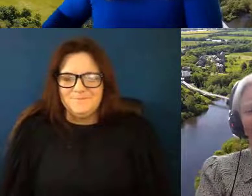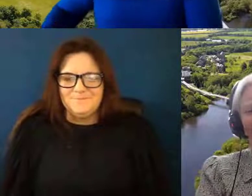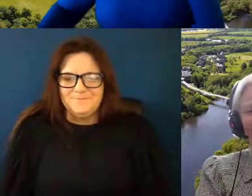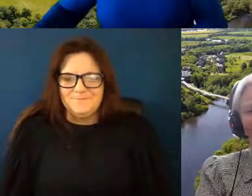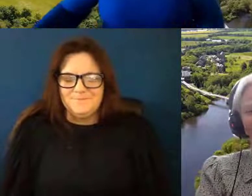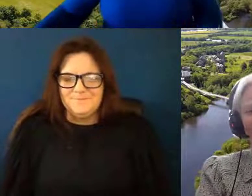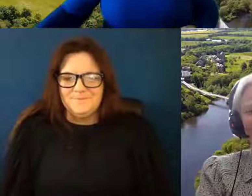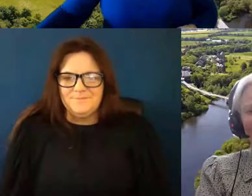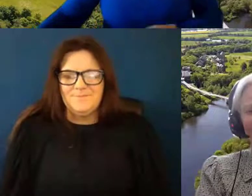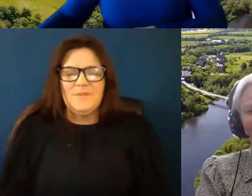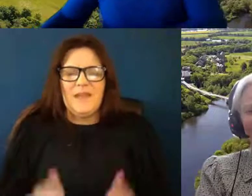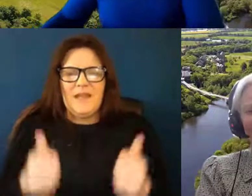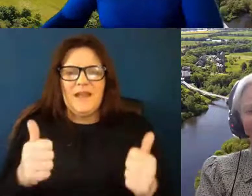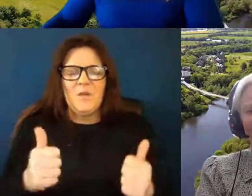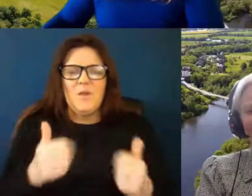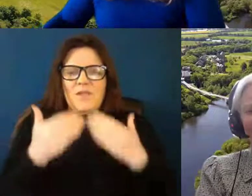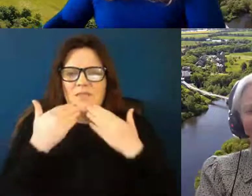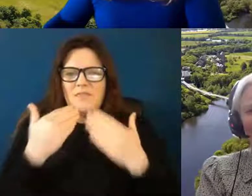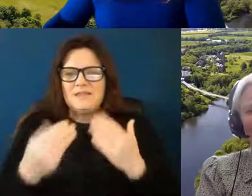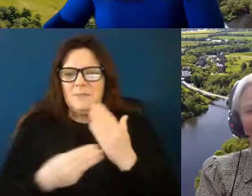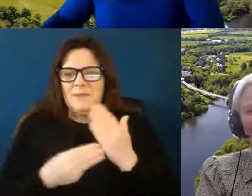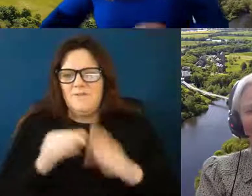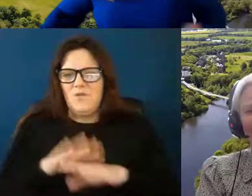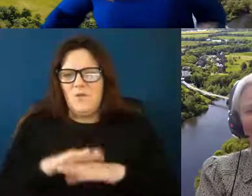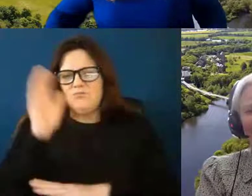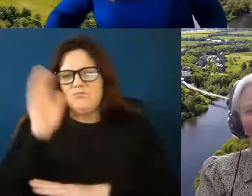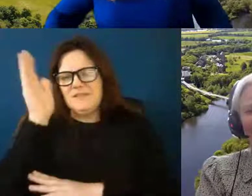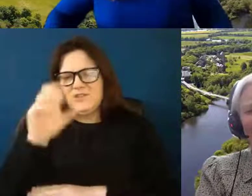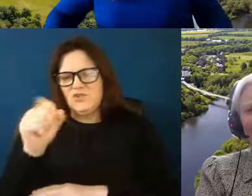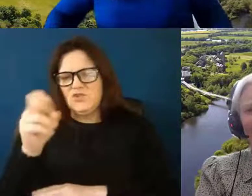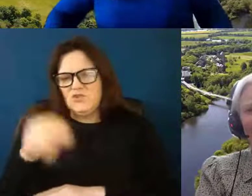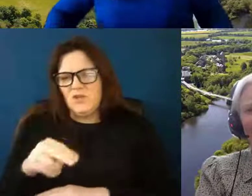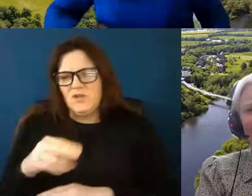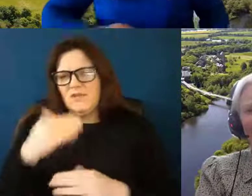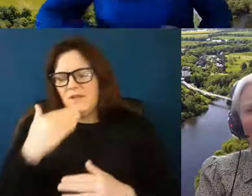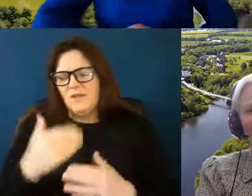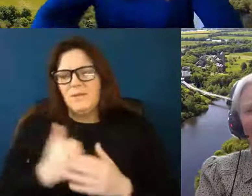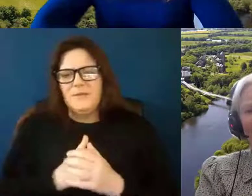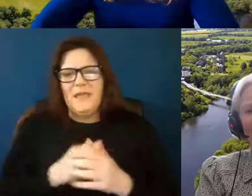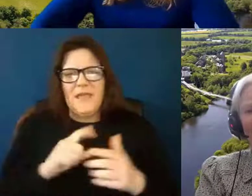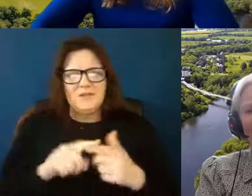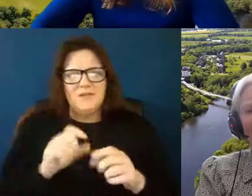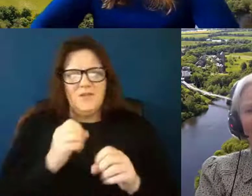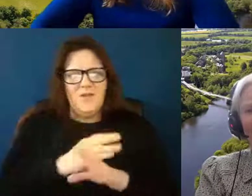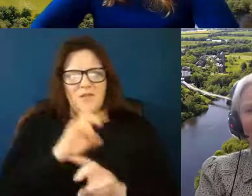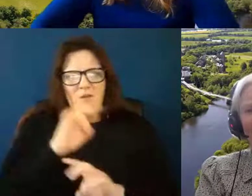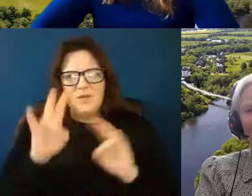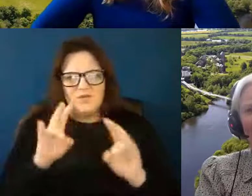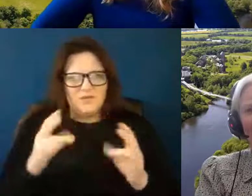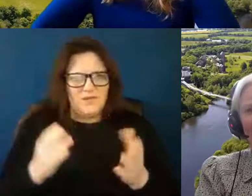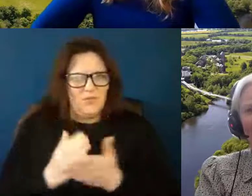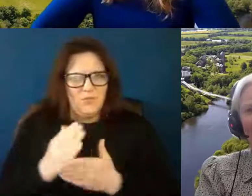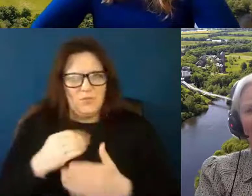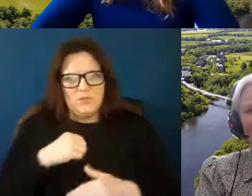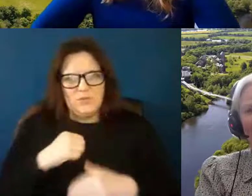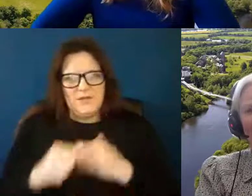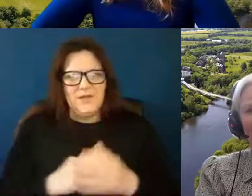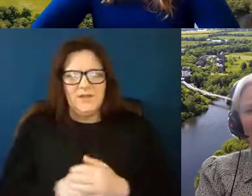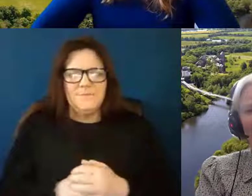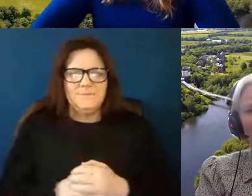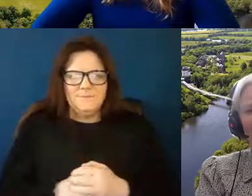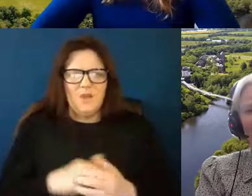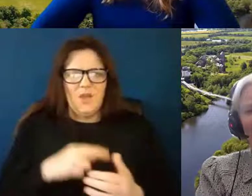Hi, everyone. Thanks a million for your presentation, Sean, and for all the questions that came through today. So I really